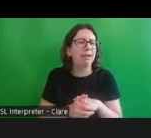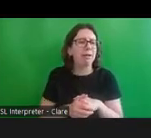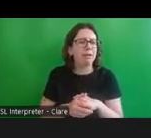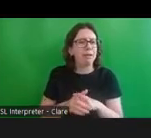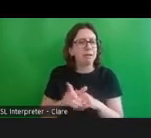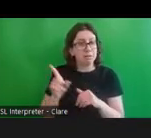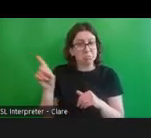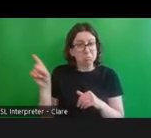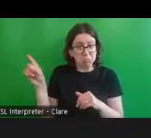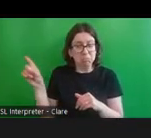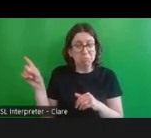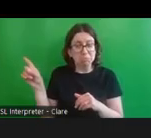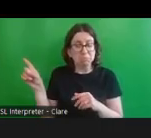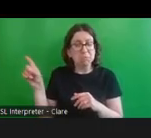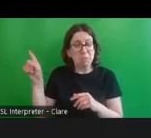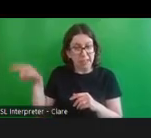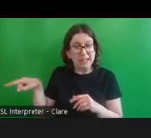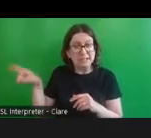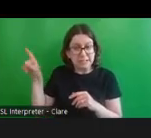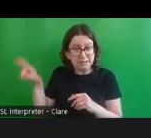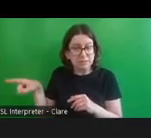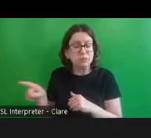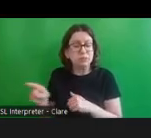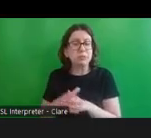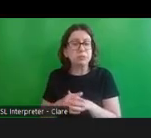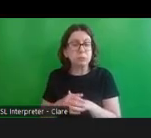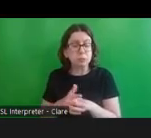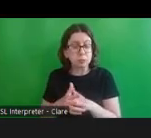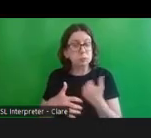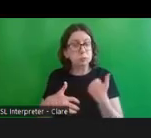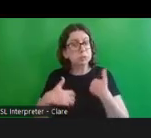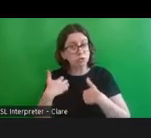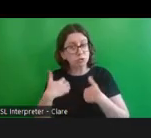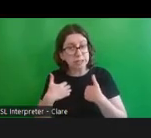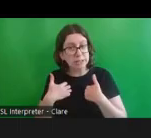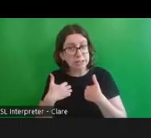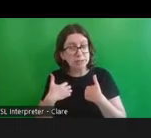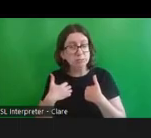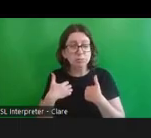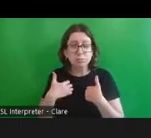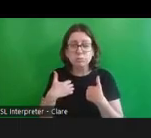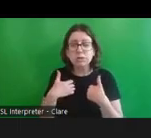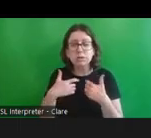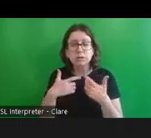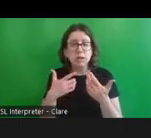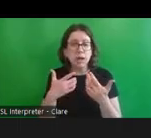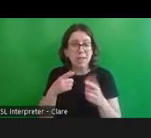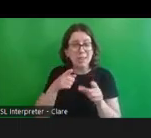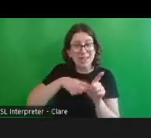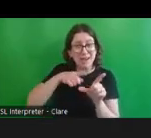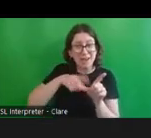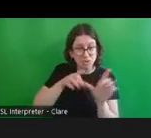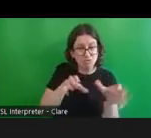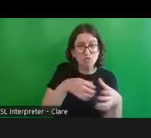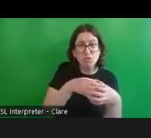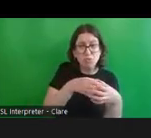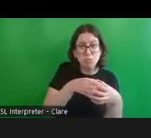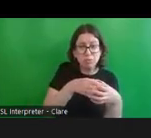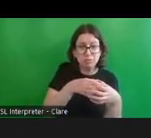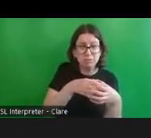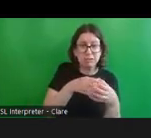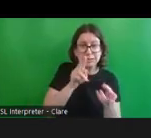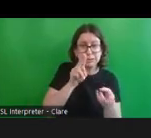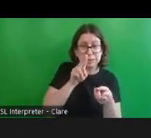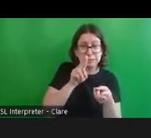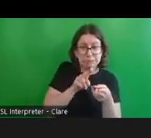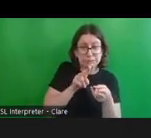This is one just to say that actually what's interesting though is that we've still got a slight fall in the youngest age group. And for people in the